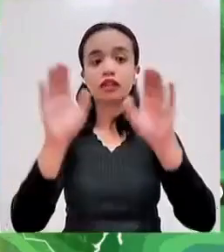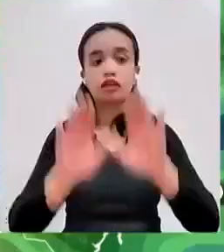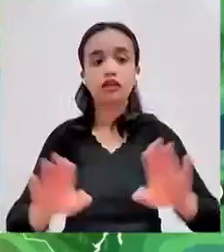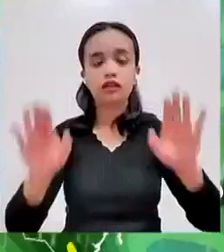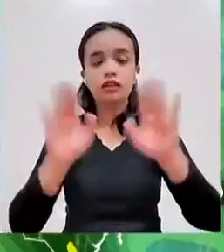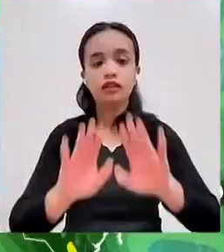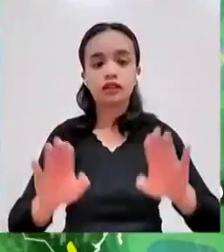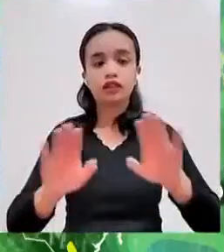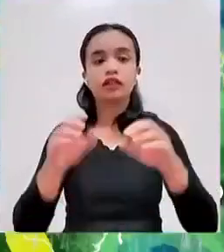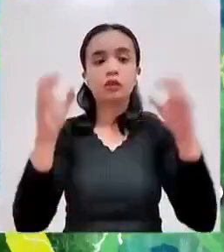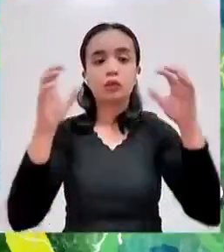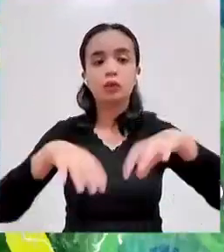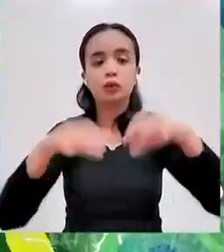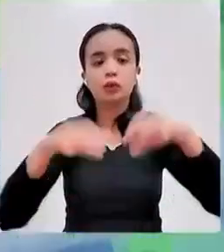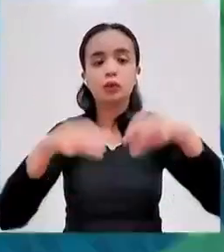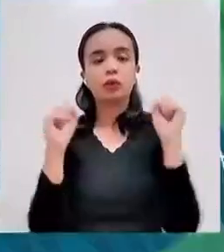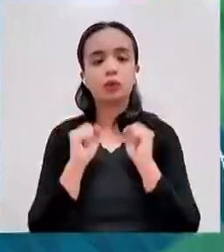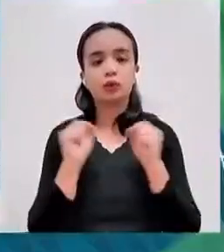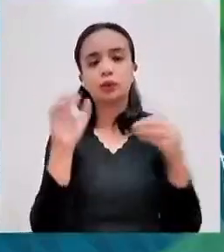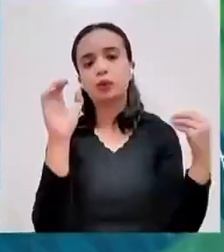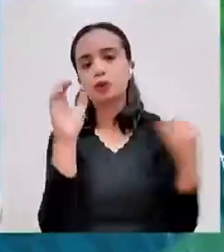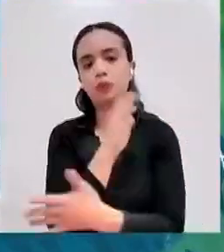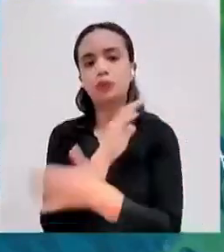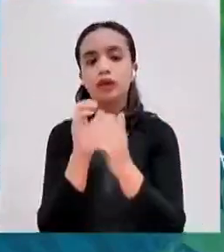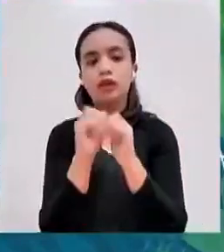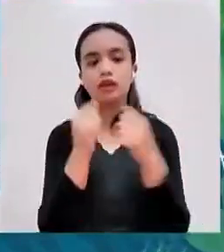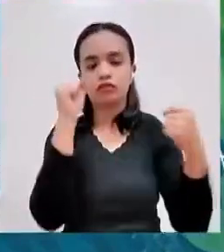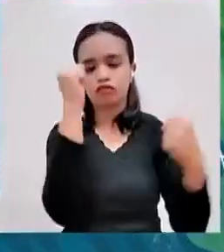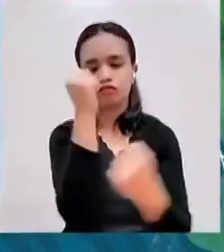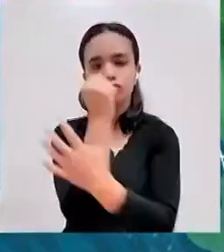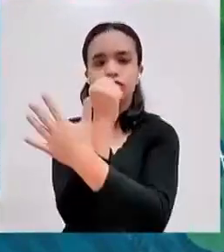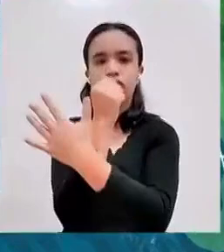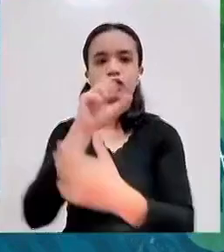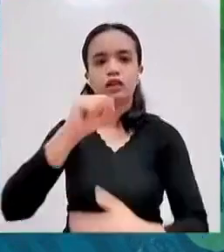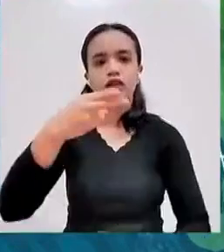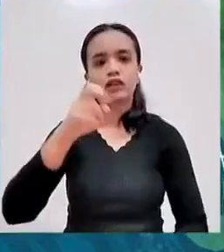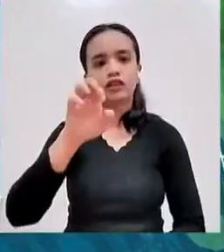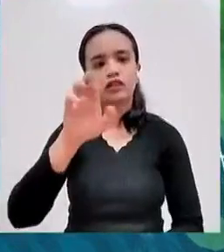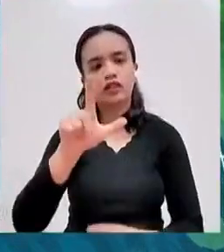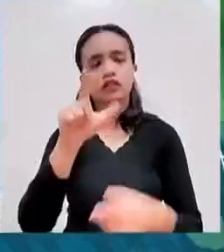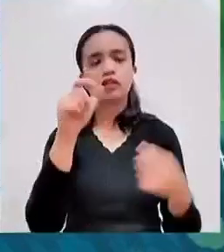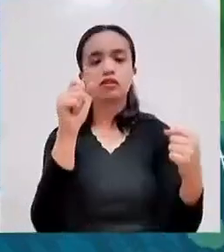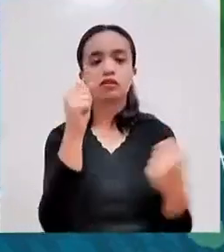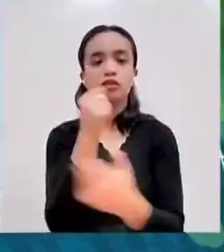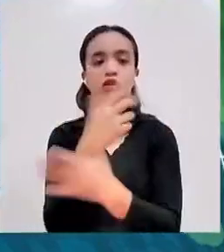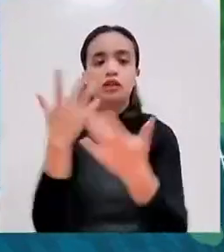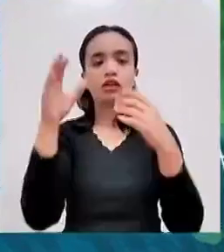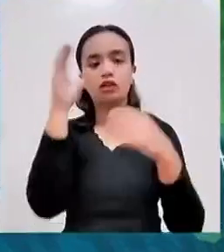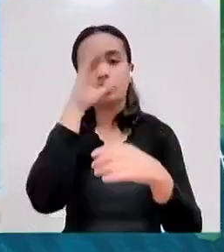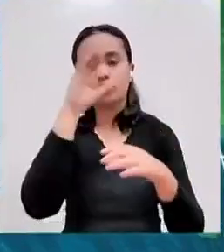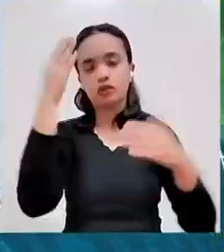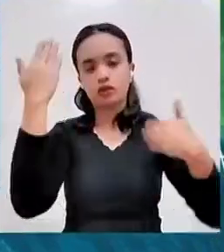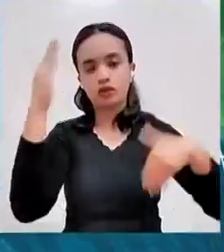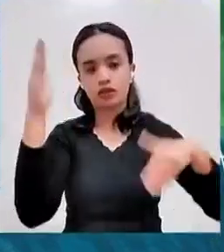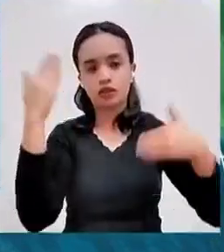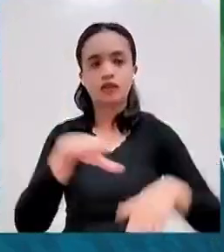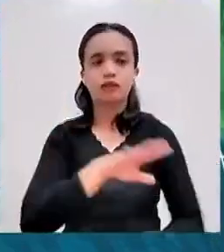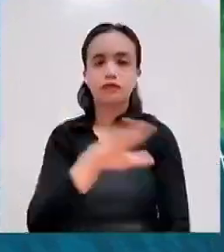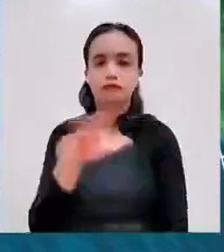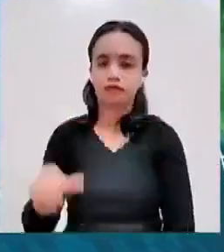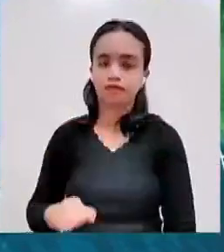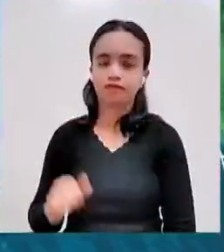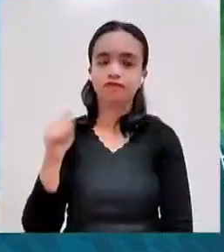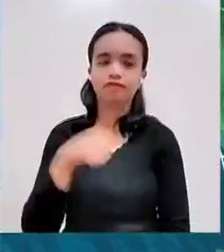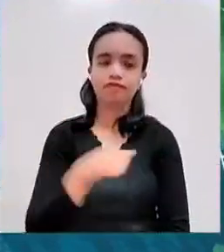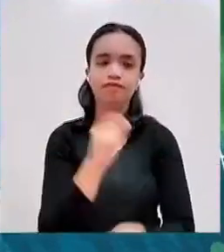will surge and lead to the formation of a shear line that will bring rains over Cordillera, Cagayan Valley, Aurora, Quezon, and even the